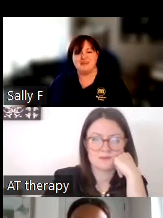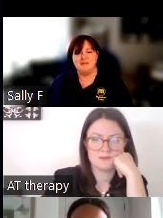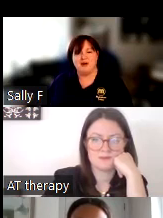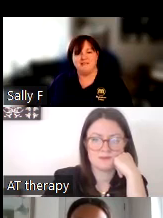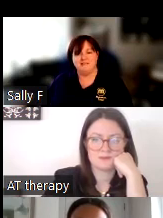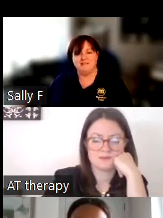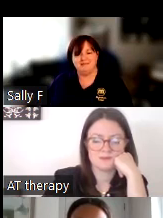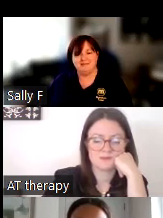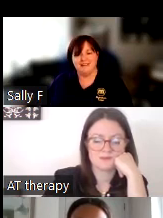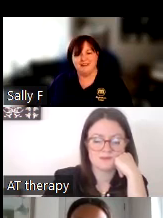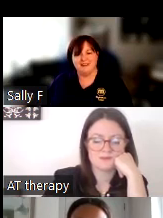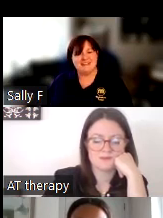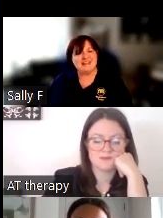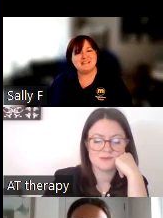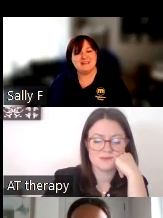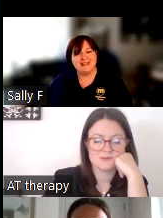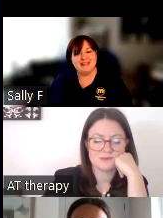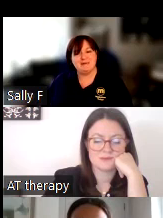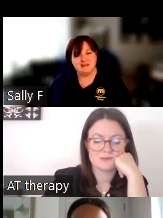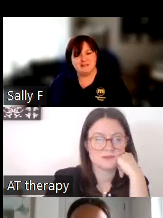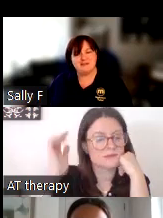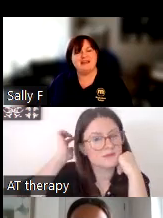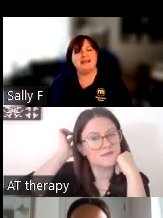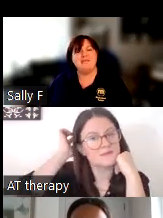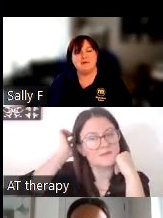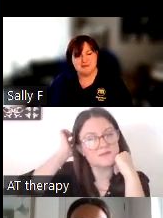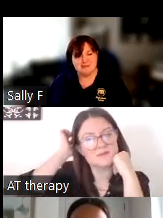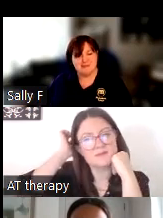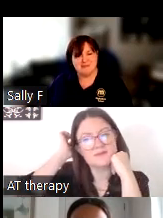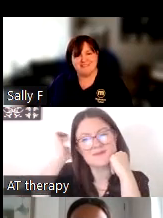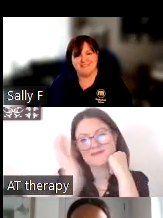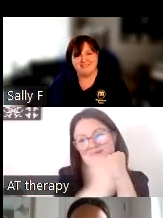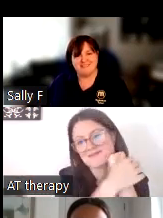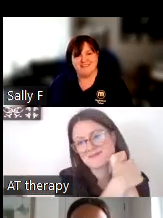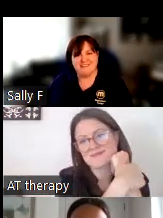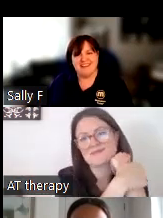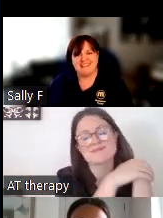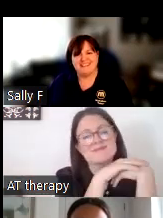like a someone. You're not actually feeling a person, you're feeling important.